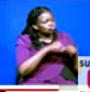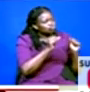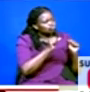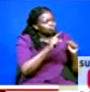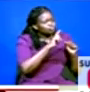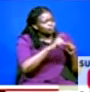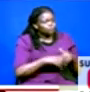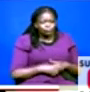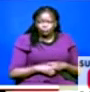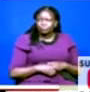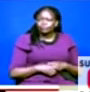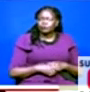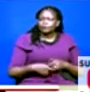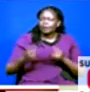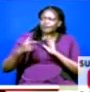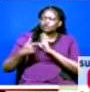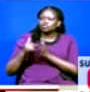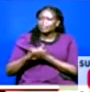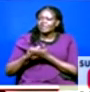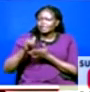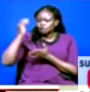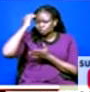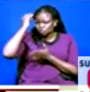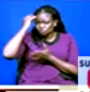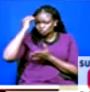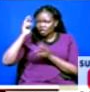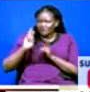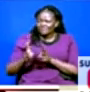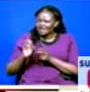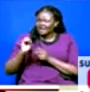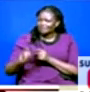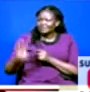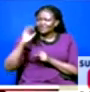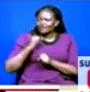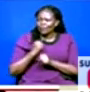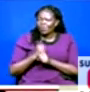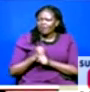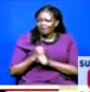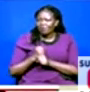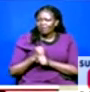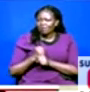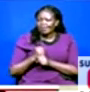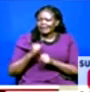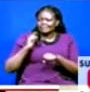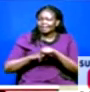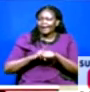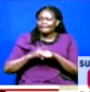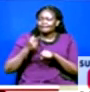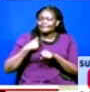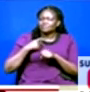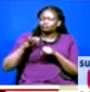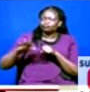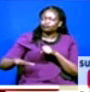me highlight that education is a very expensive exercise. When I was young, I think I